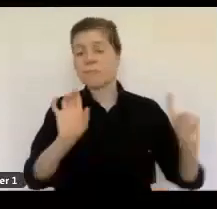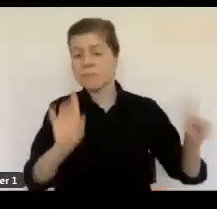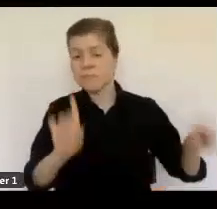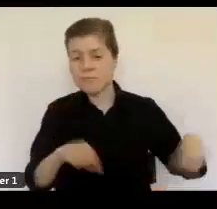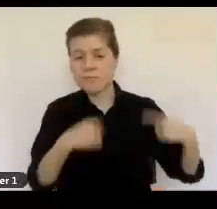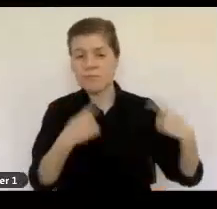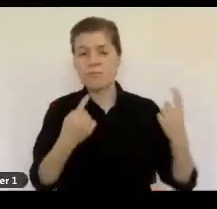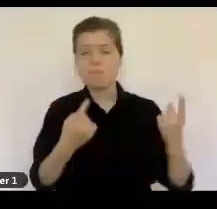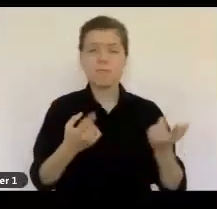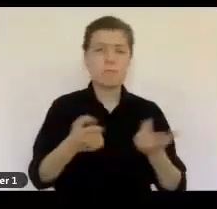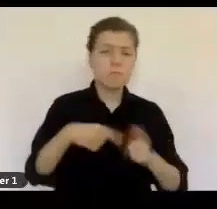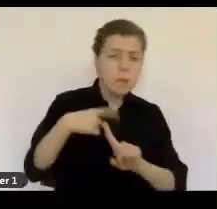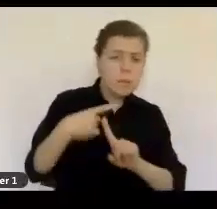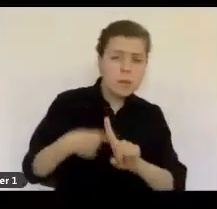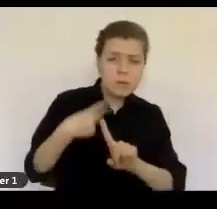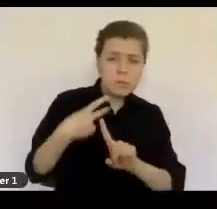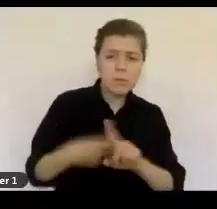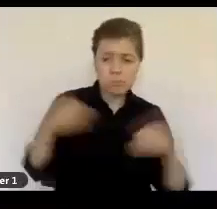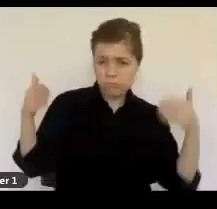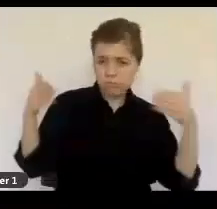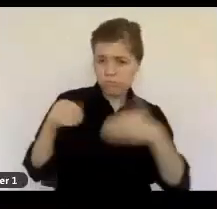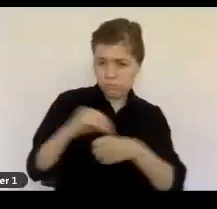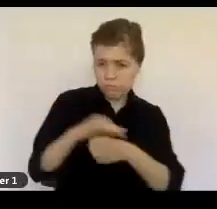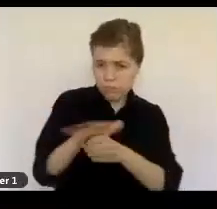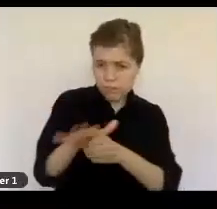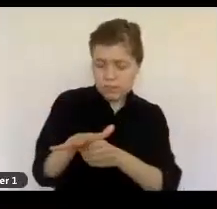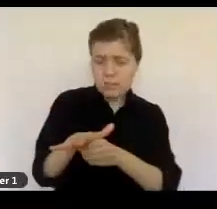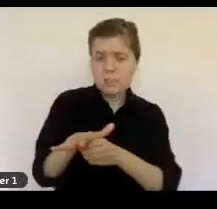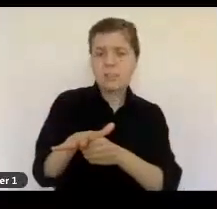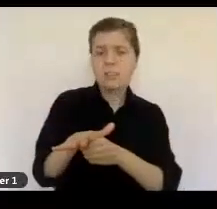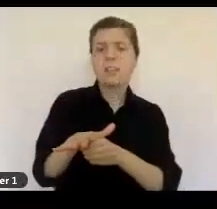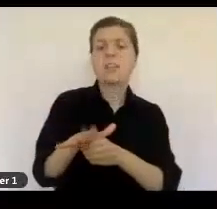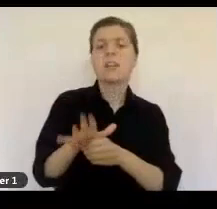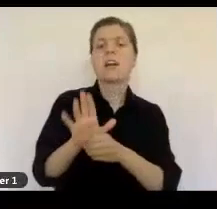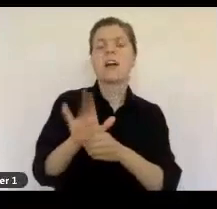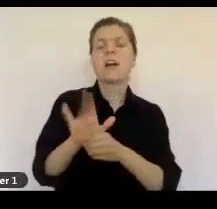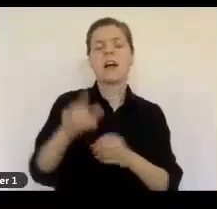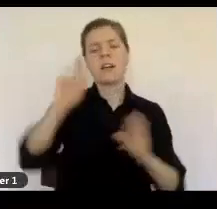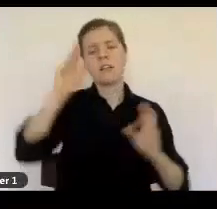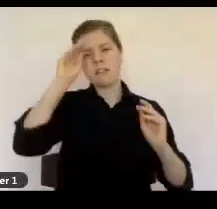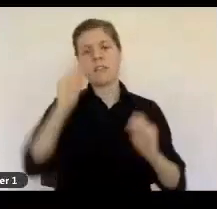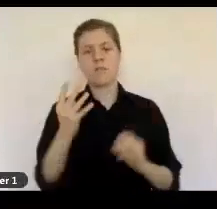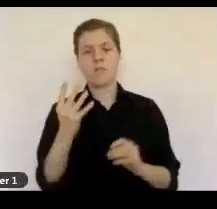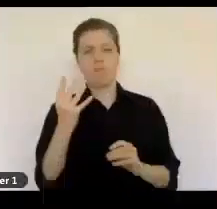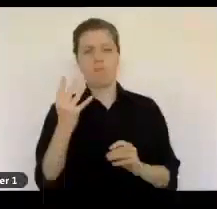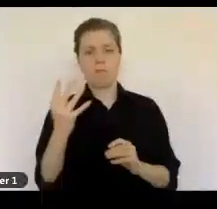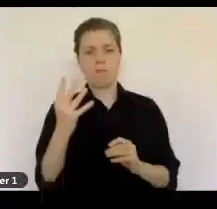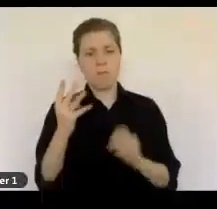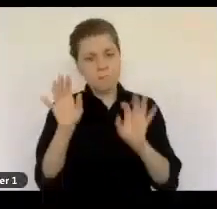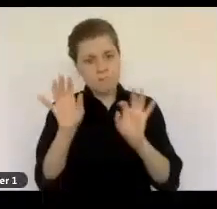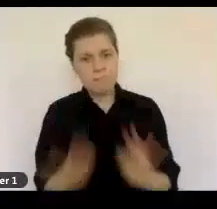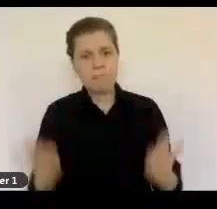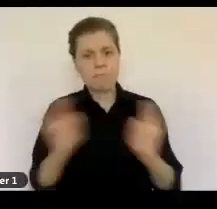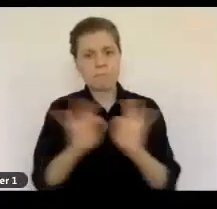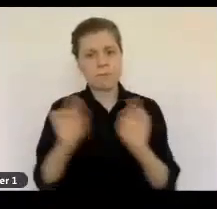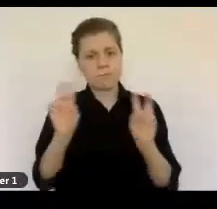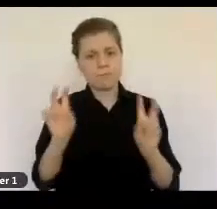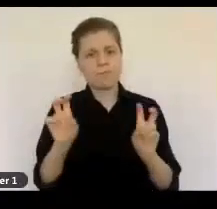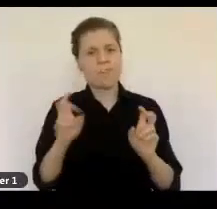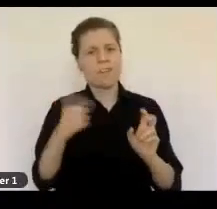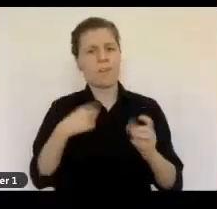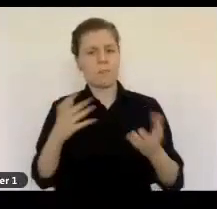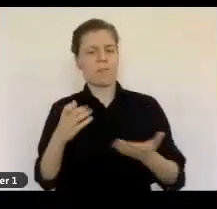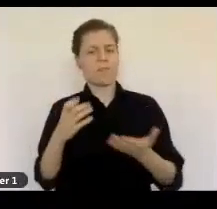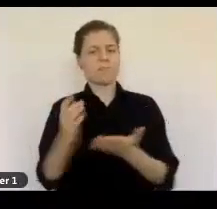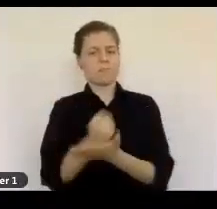based on the work that I've been looking at over the past while, and certainly in the past month or two that we've been focusing on COVID-19,